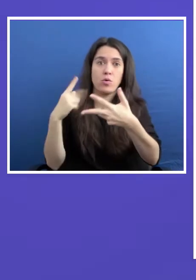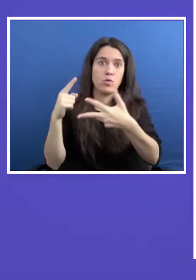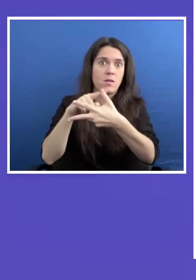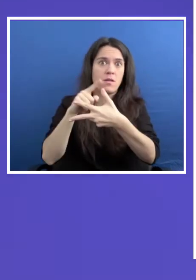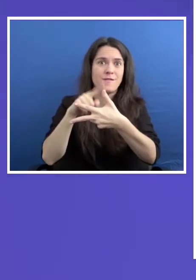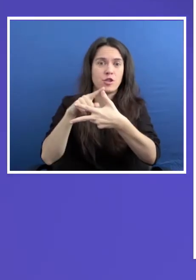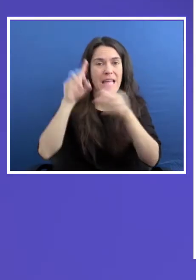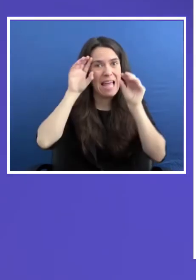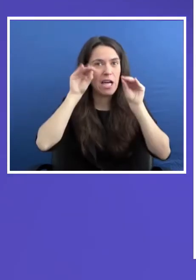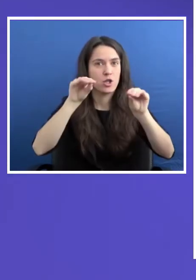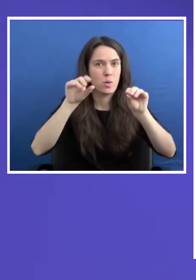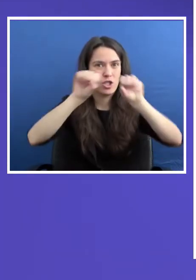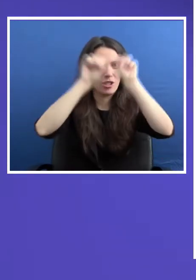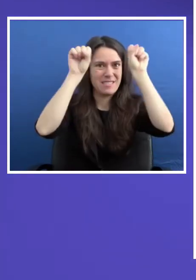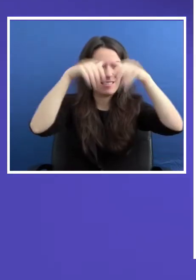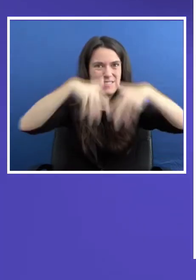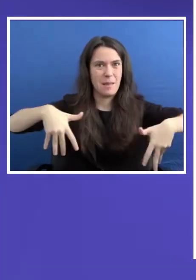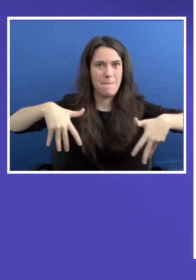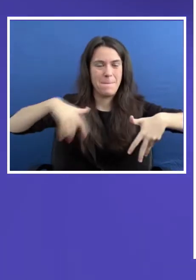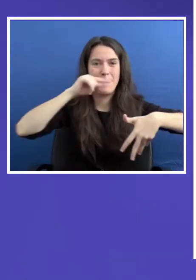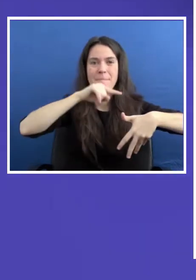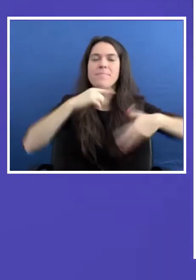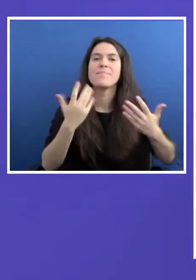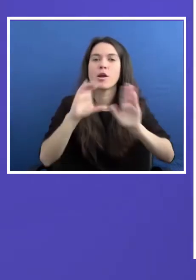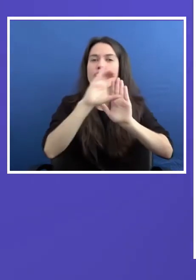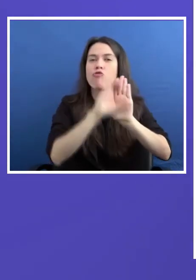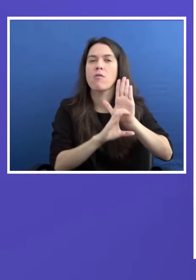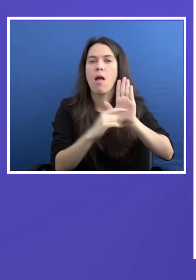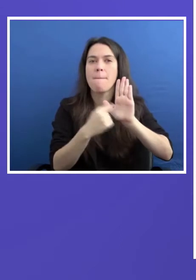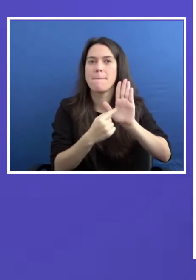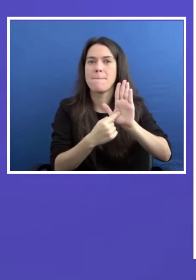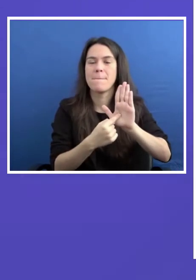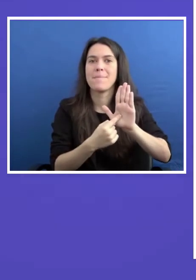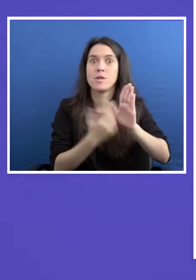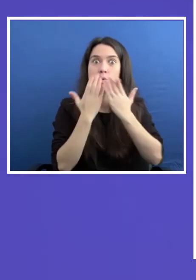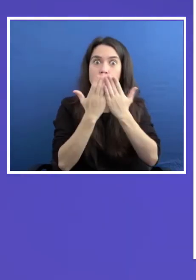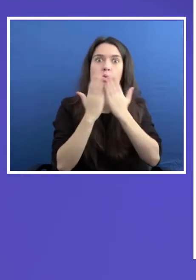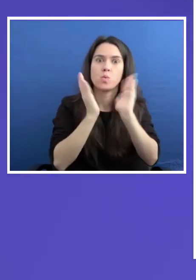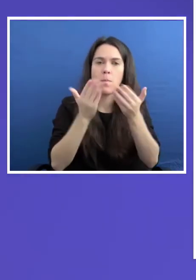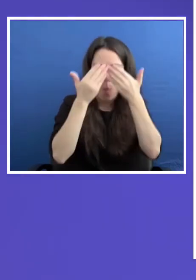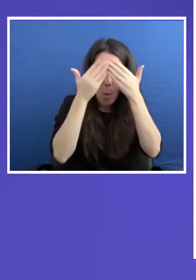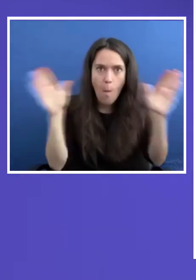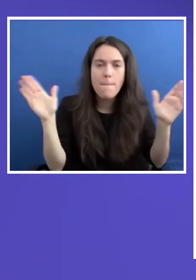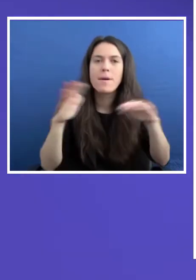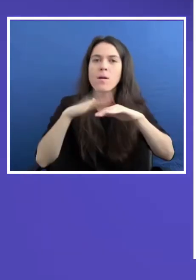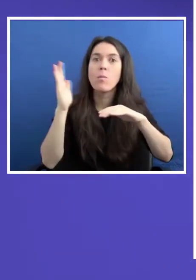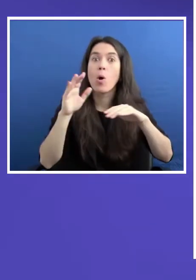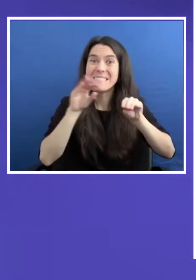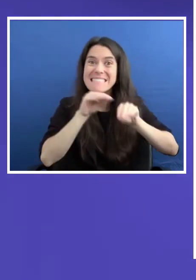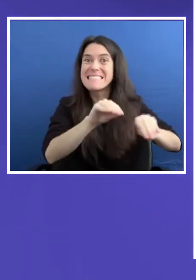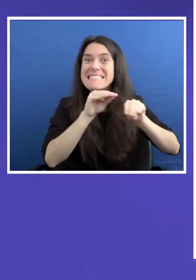system, where the curricula schools should be more open and start to educate young people from